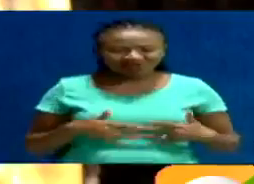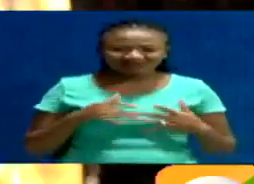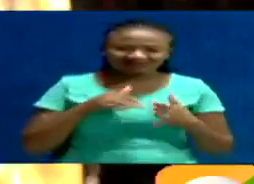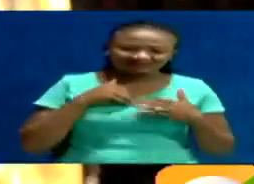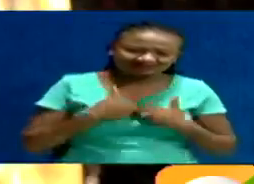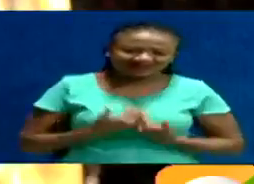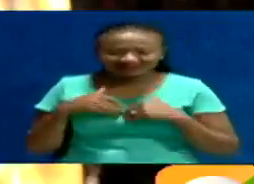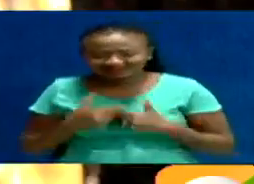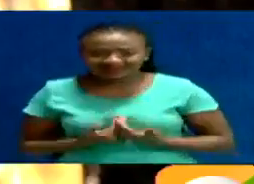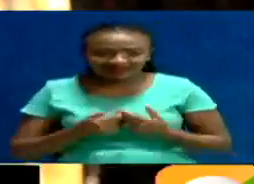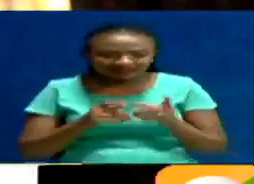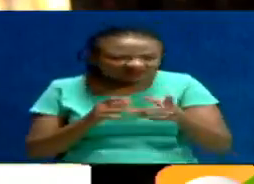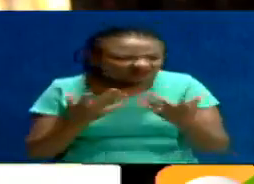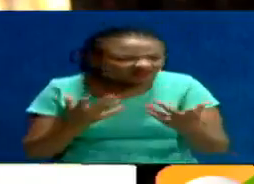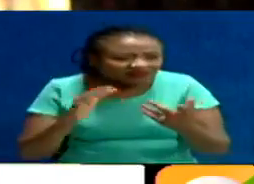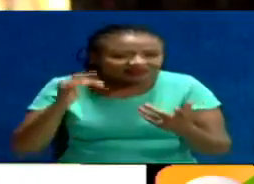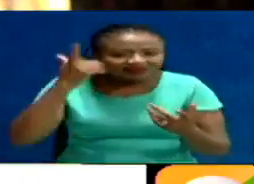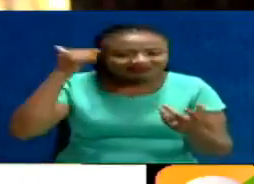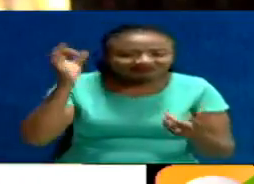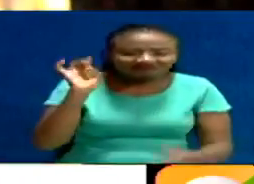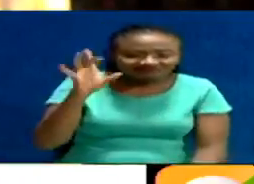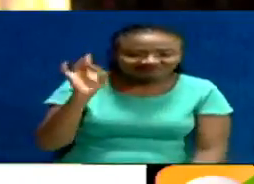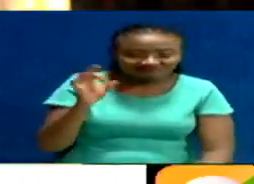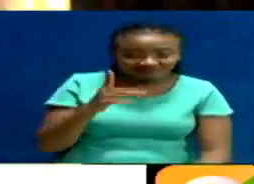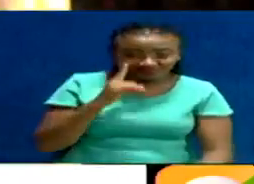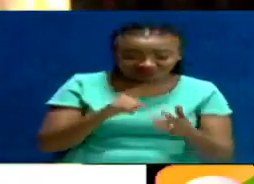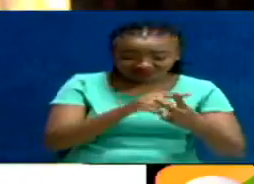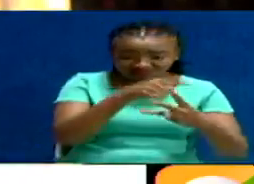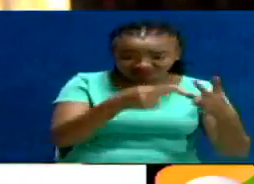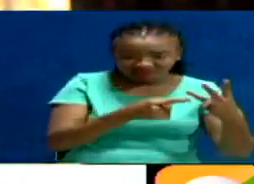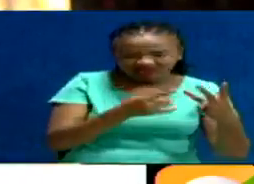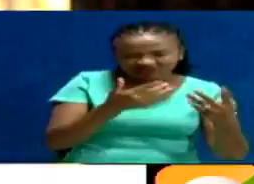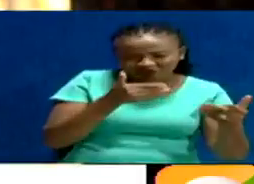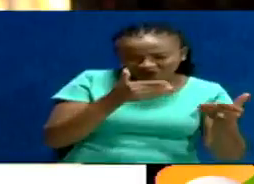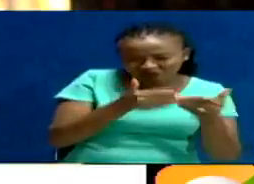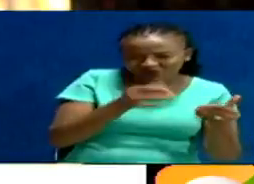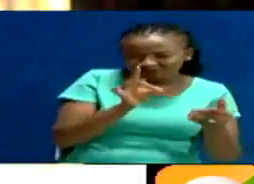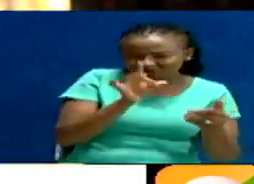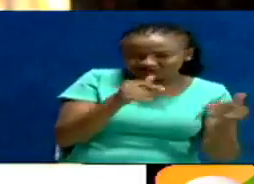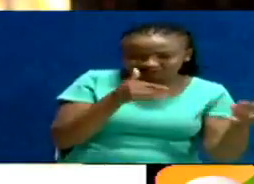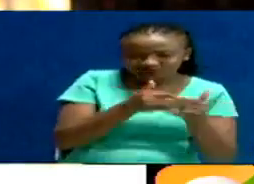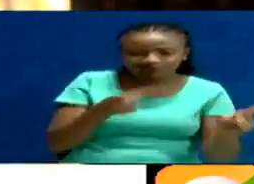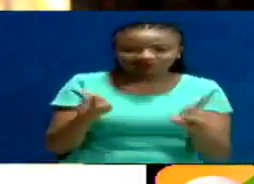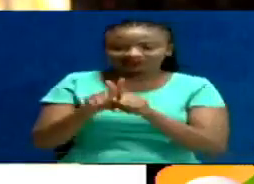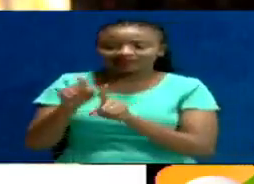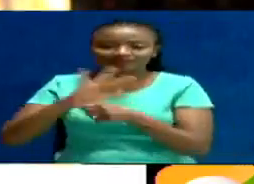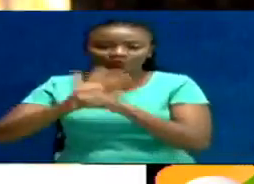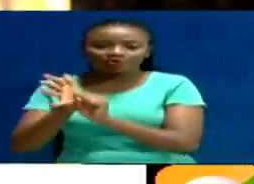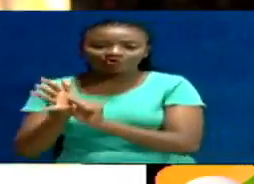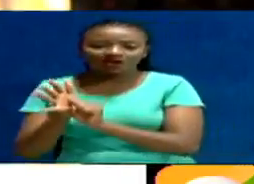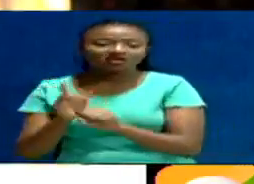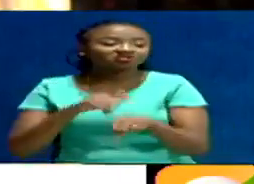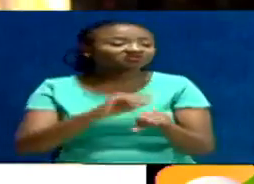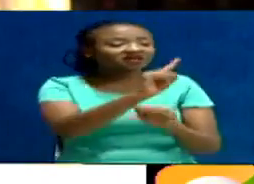basically symptoms that look quite similar to COVID-19. So when a patient first presents in the hospital, we just used to test